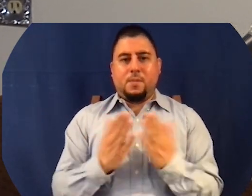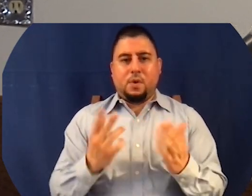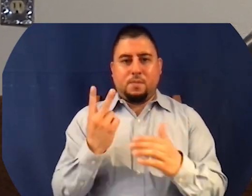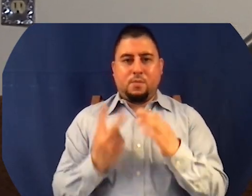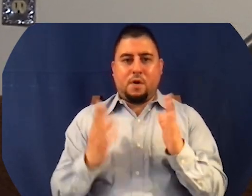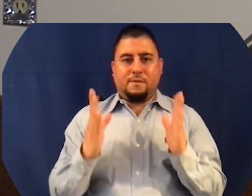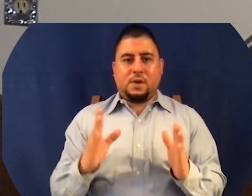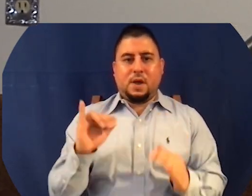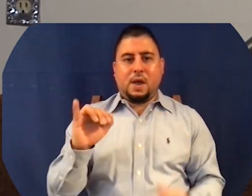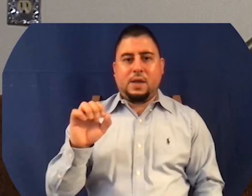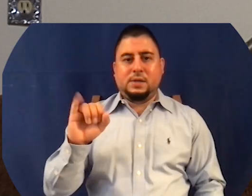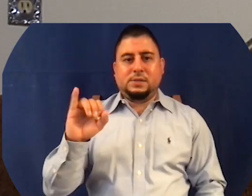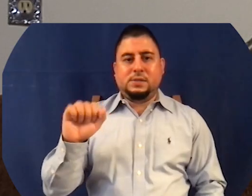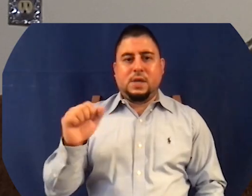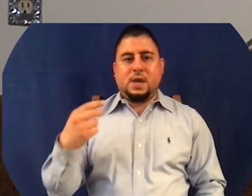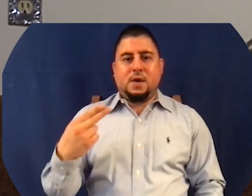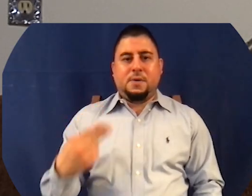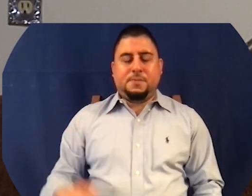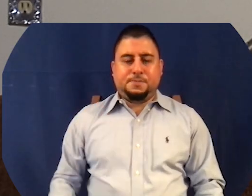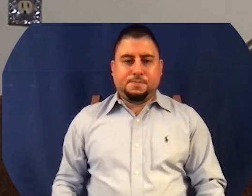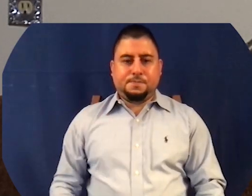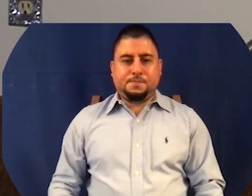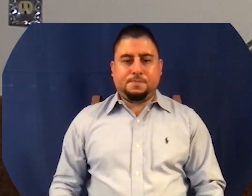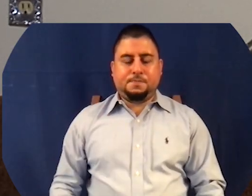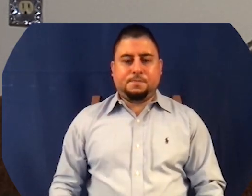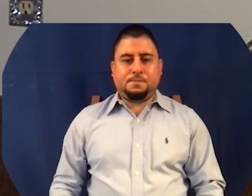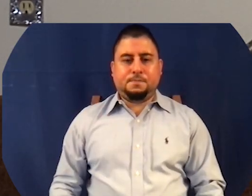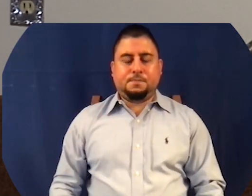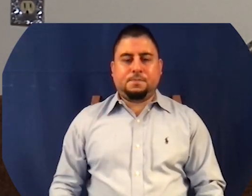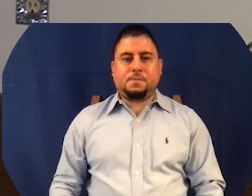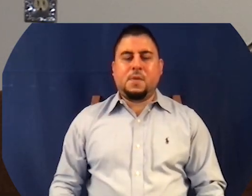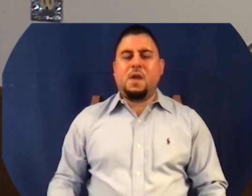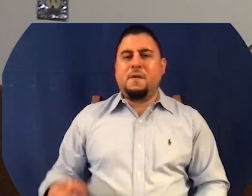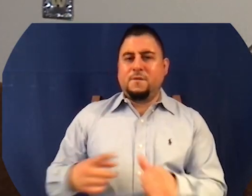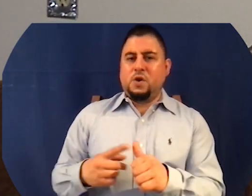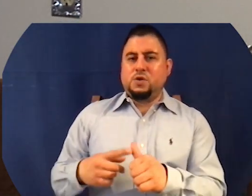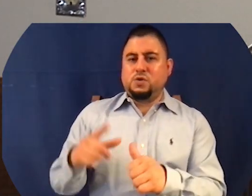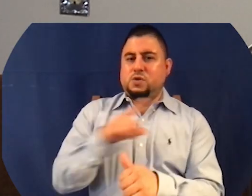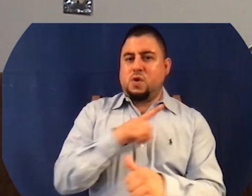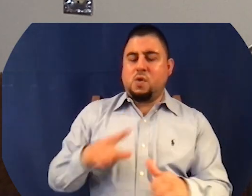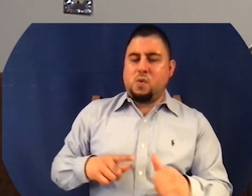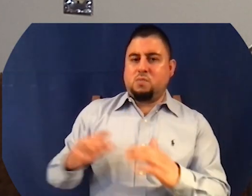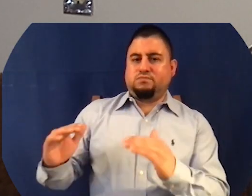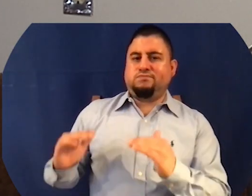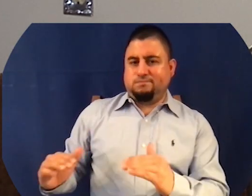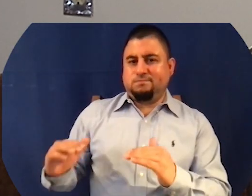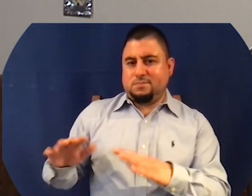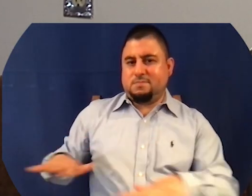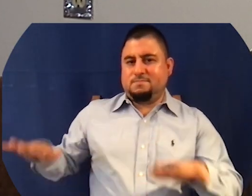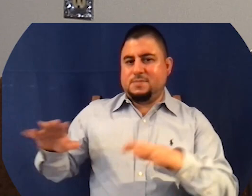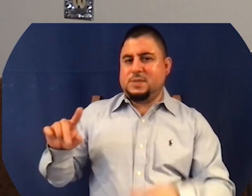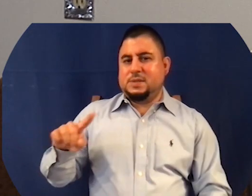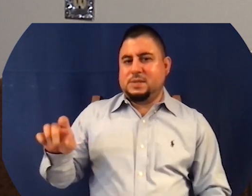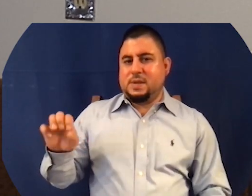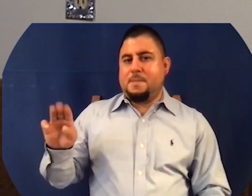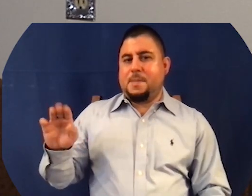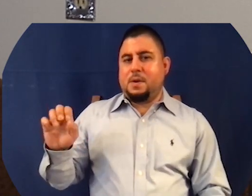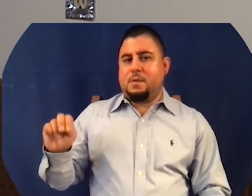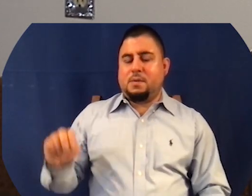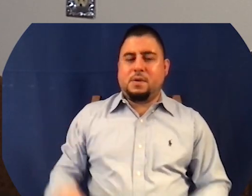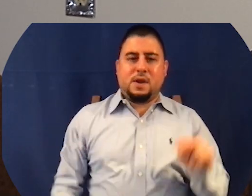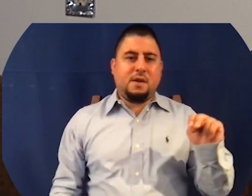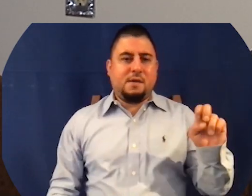of the prophet Isaiah. First the Lord degraded the land of Zebulun and the land